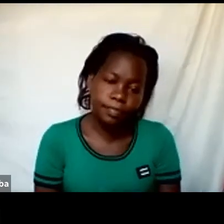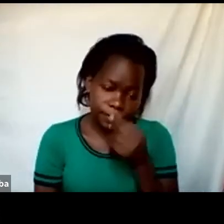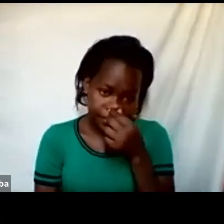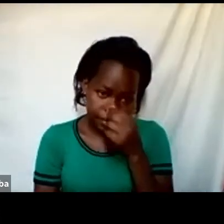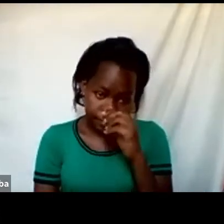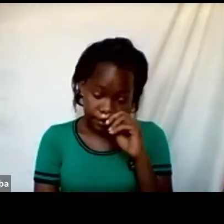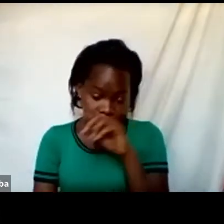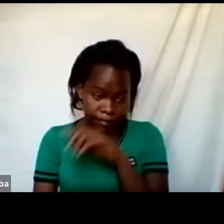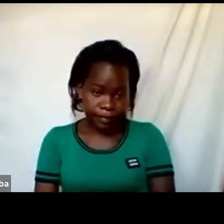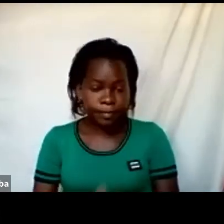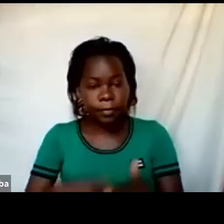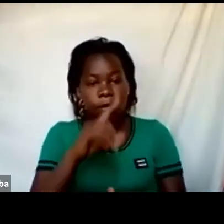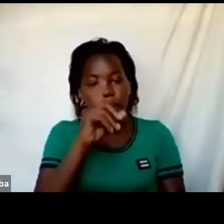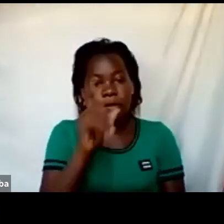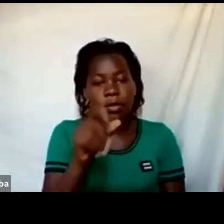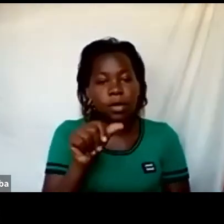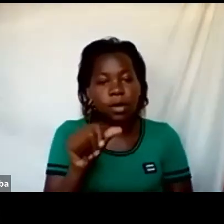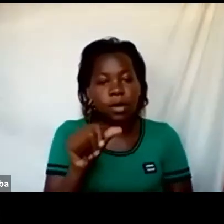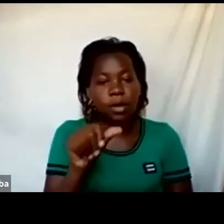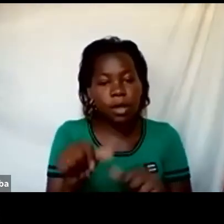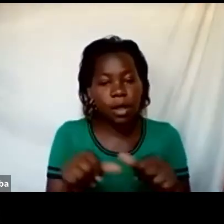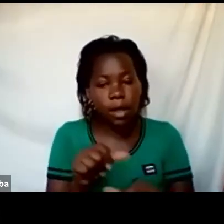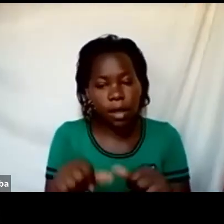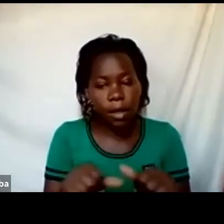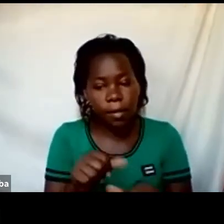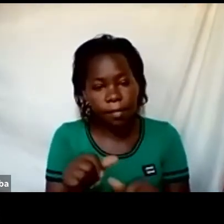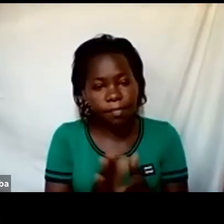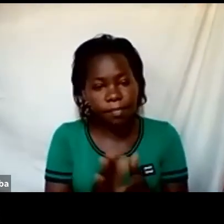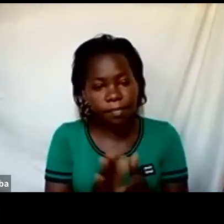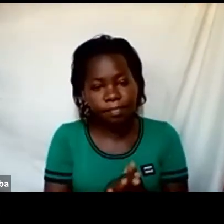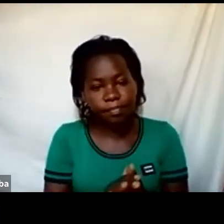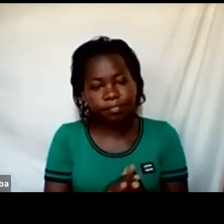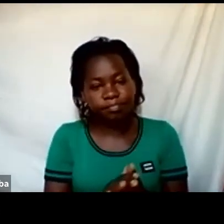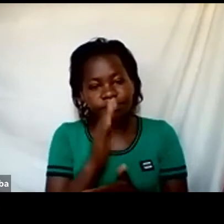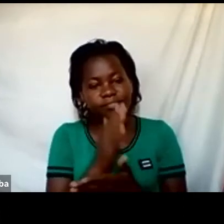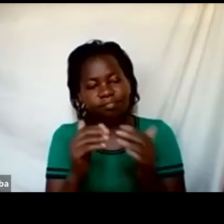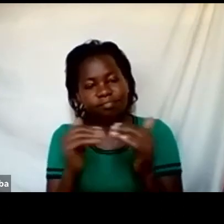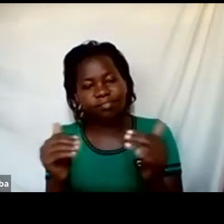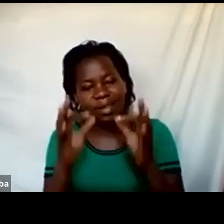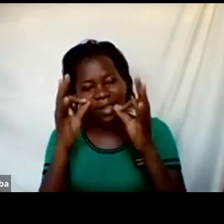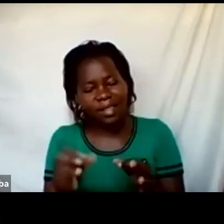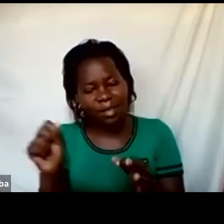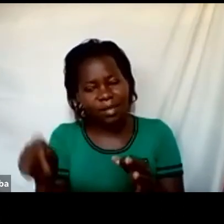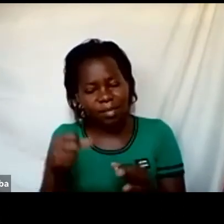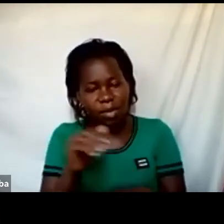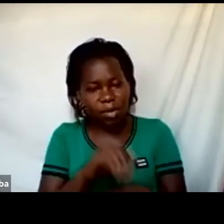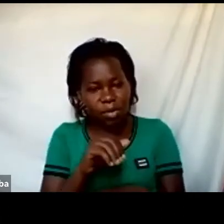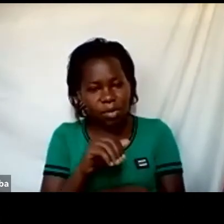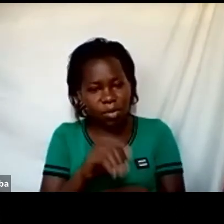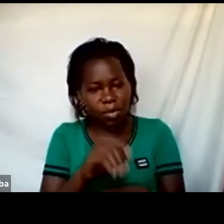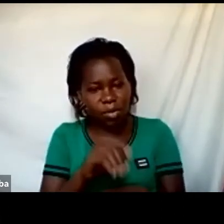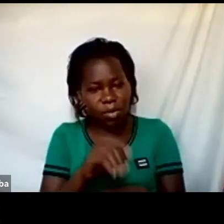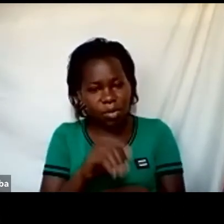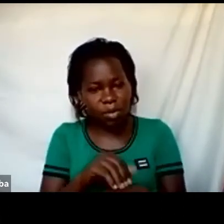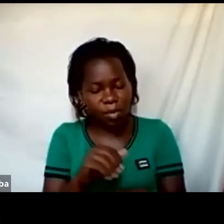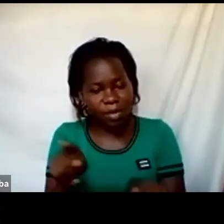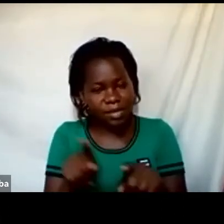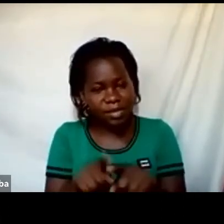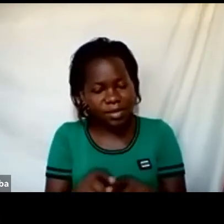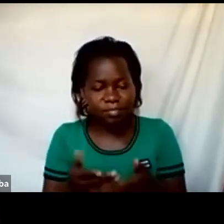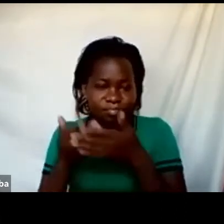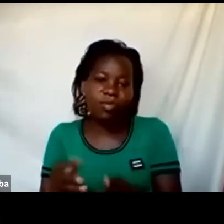The next question is about substandard products. I can't comment on that as much, but again, National Bureau of Standards should be able to help